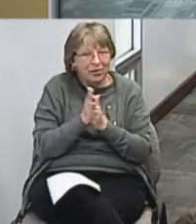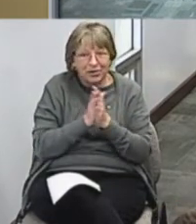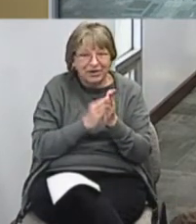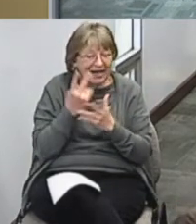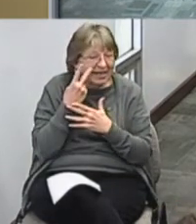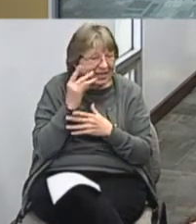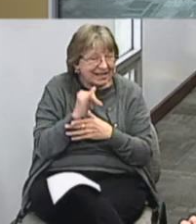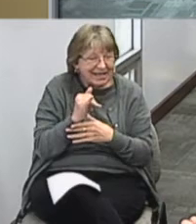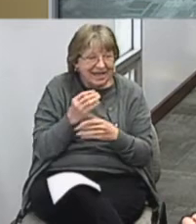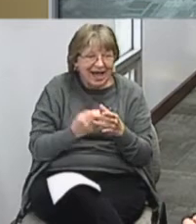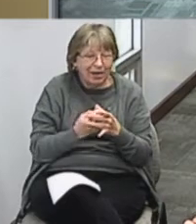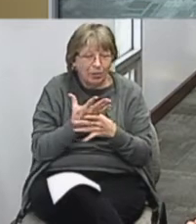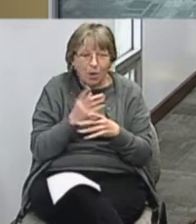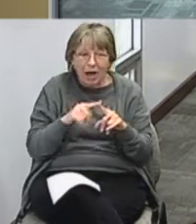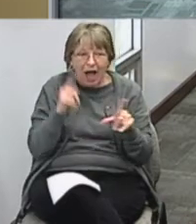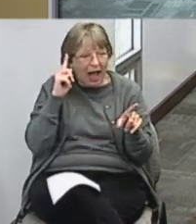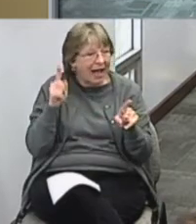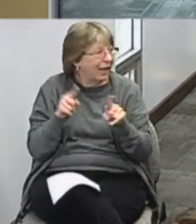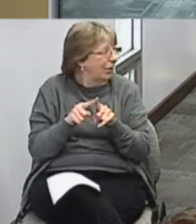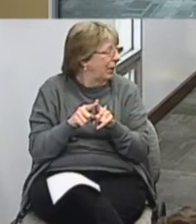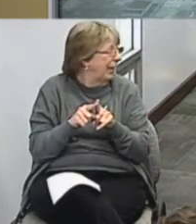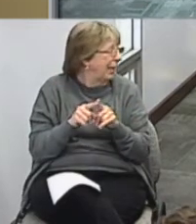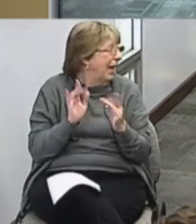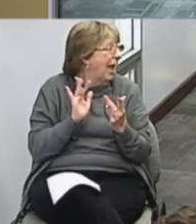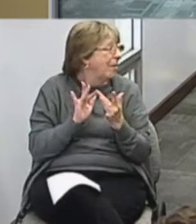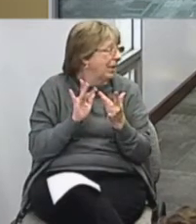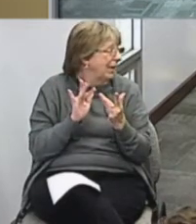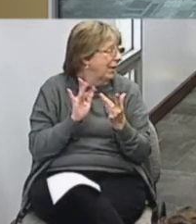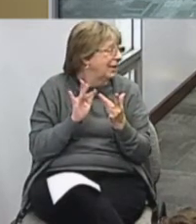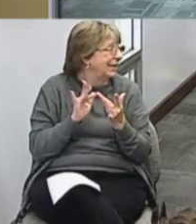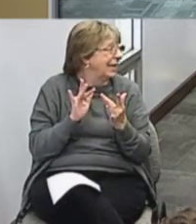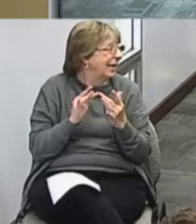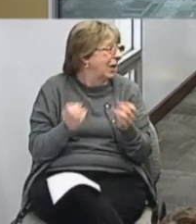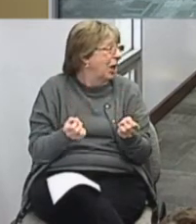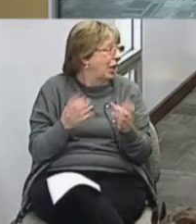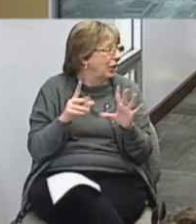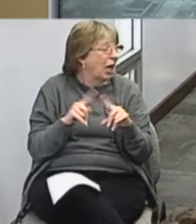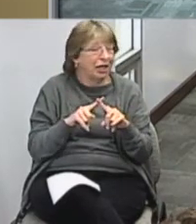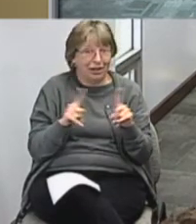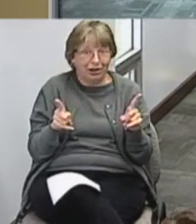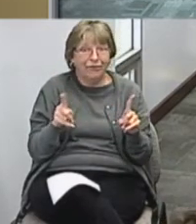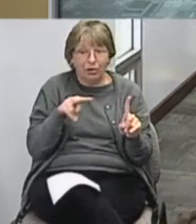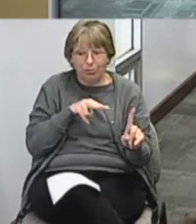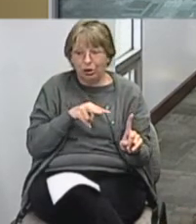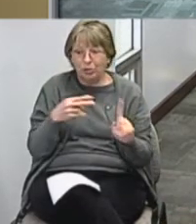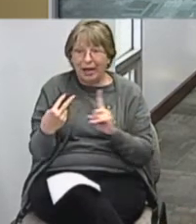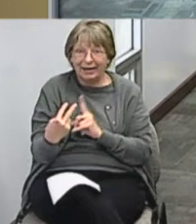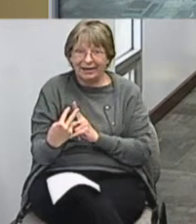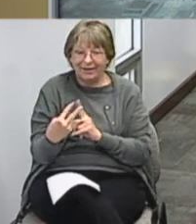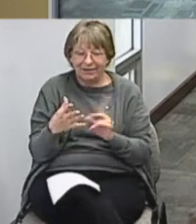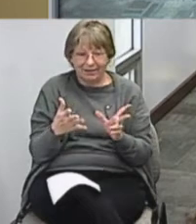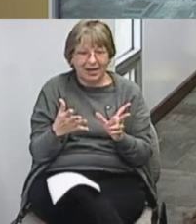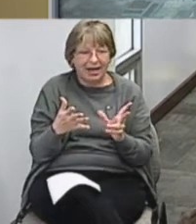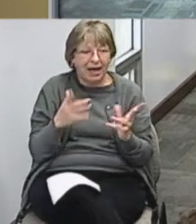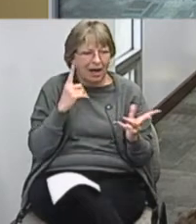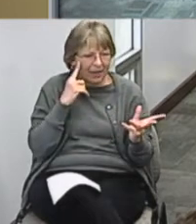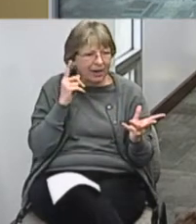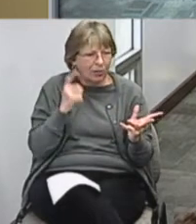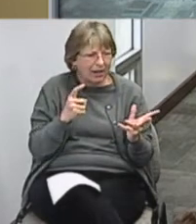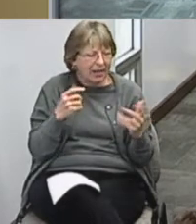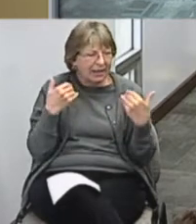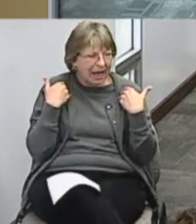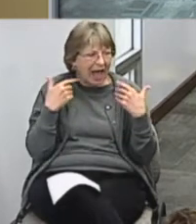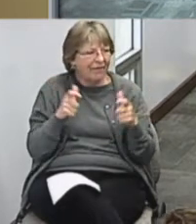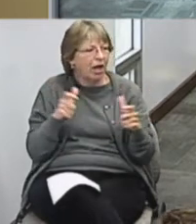But yeah, I would agree that I've been contacted on a lot of different sides and would love to have a broader public